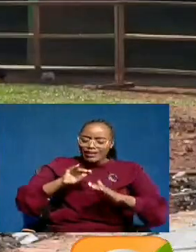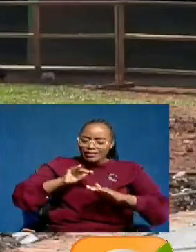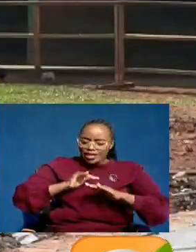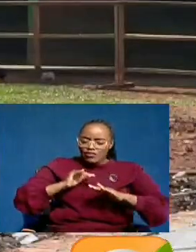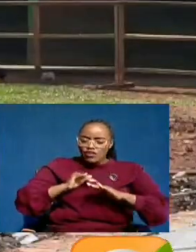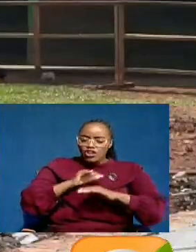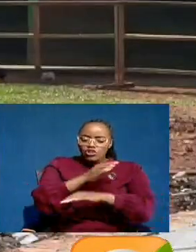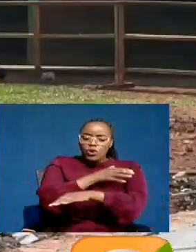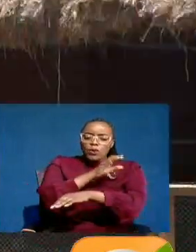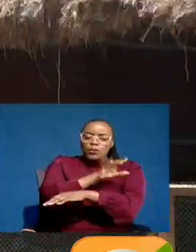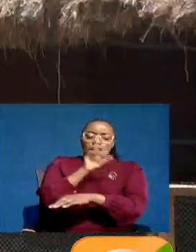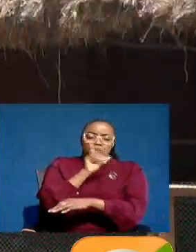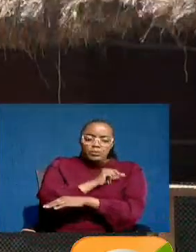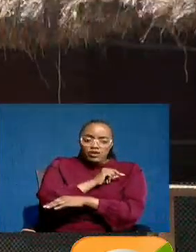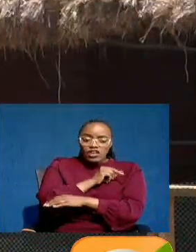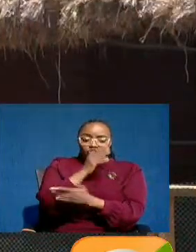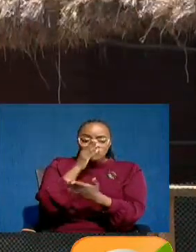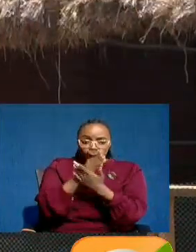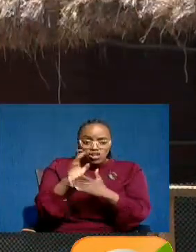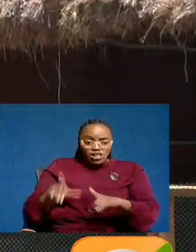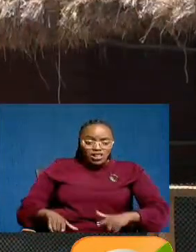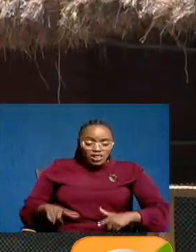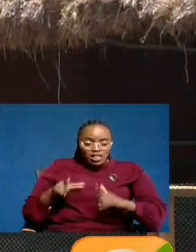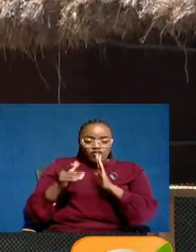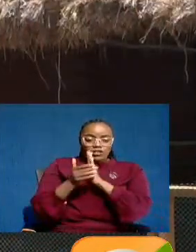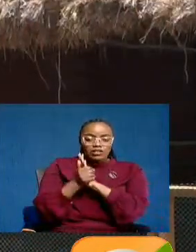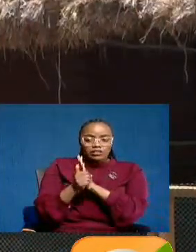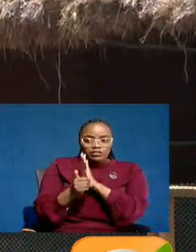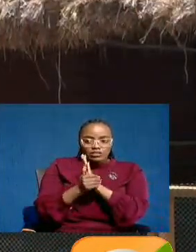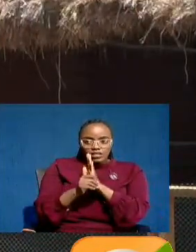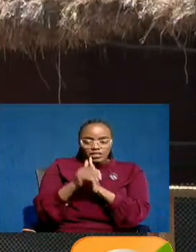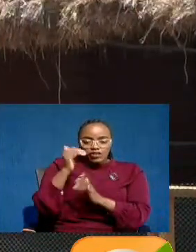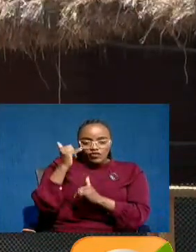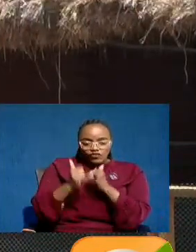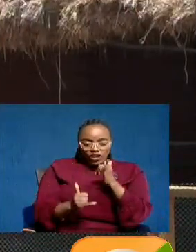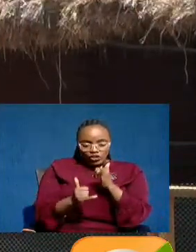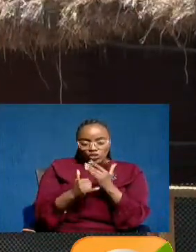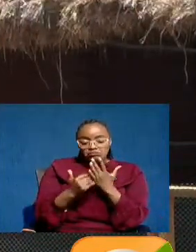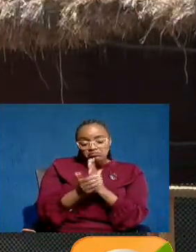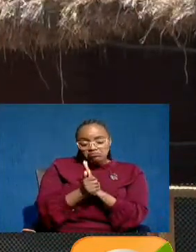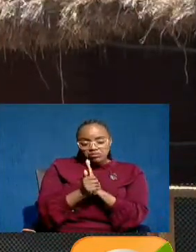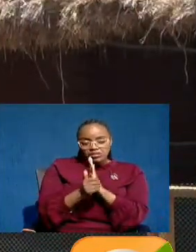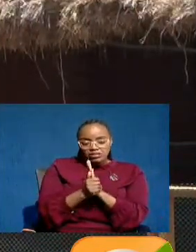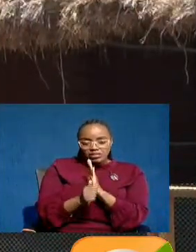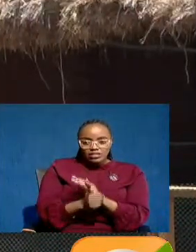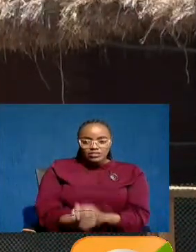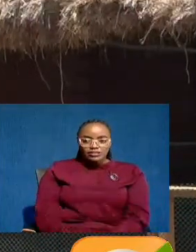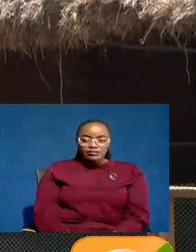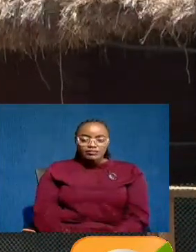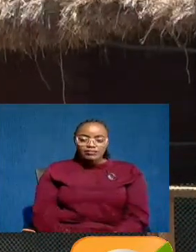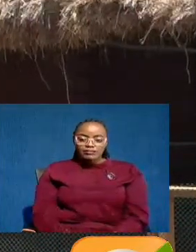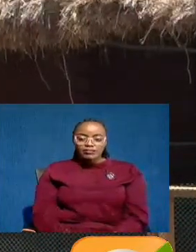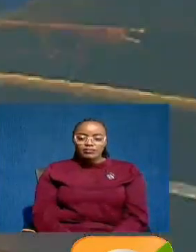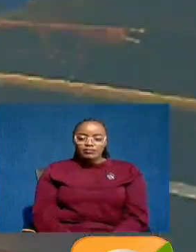with real-life skills ahead of final assessments. Emily Chebet, Citizen TV.